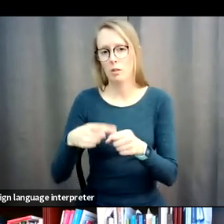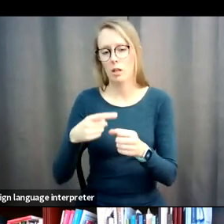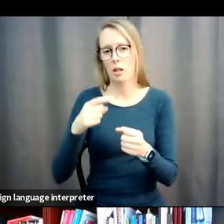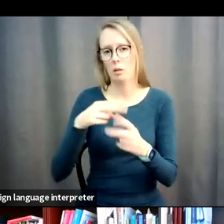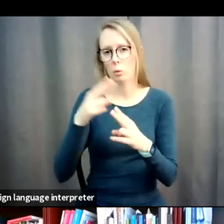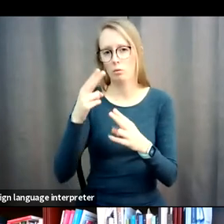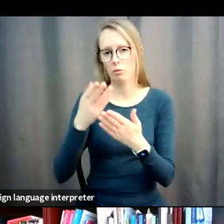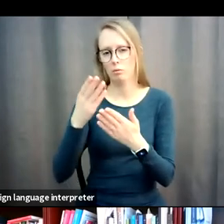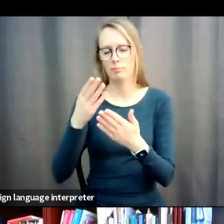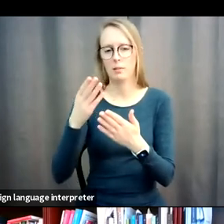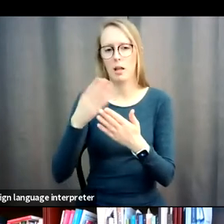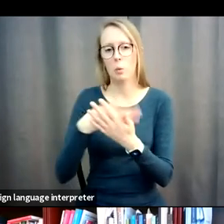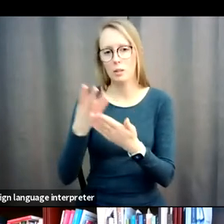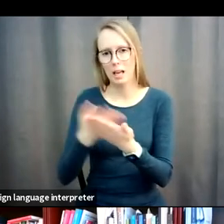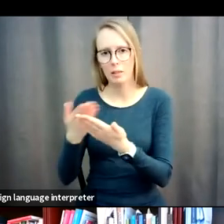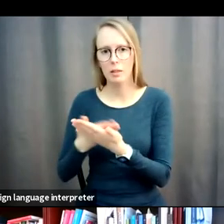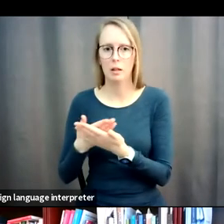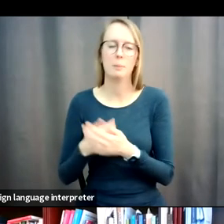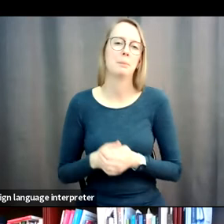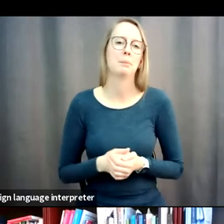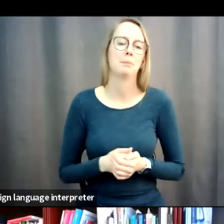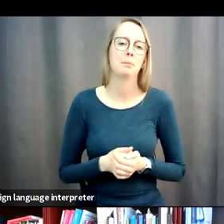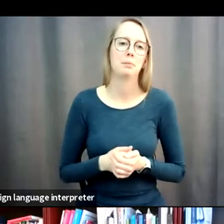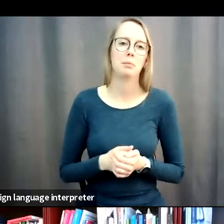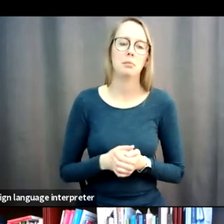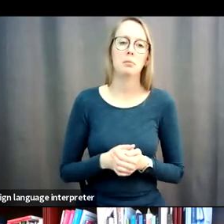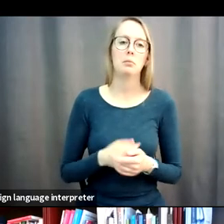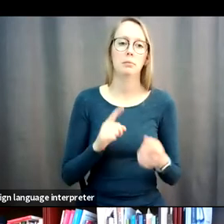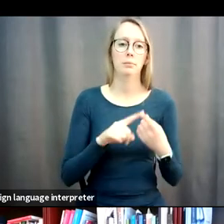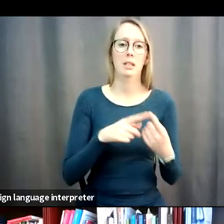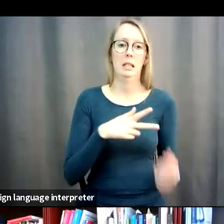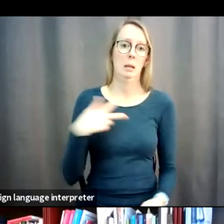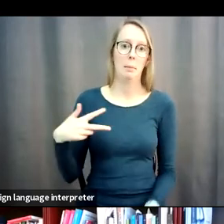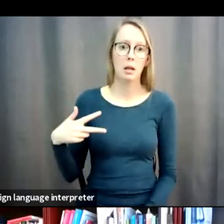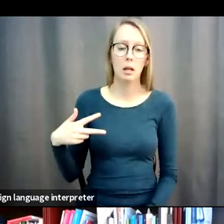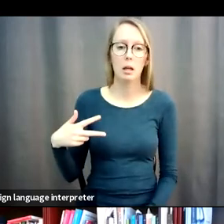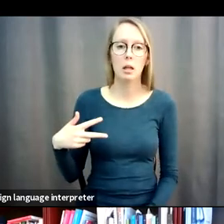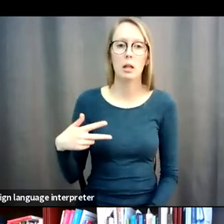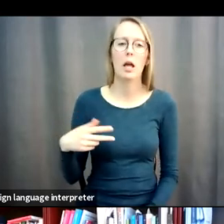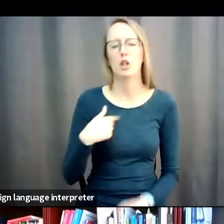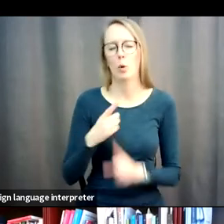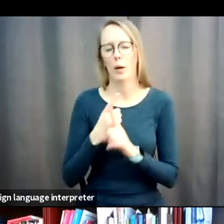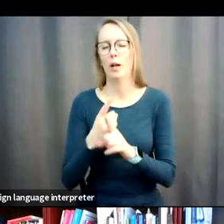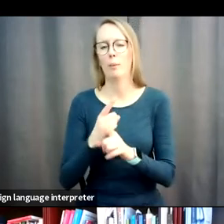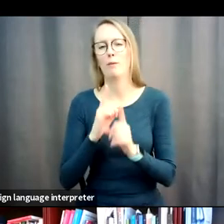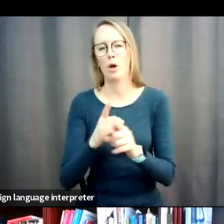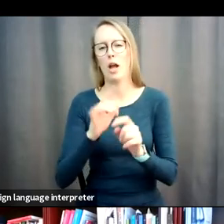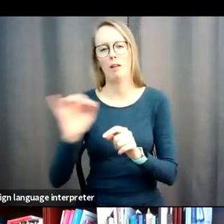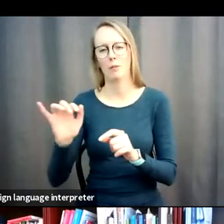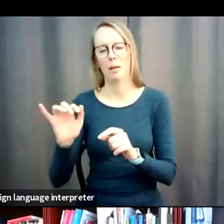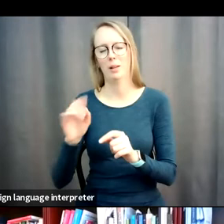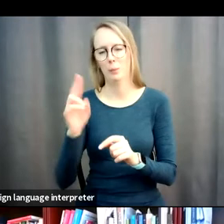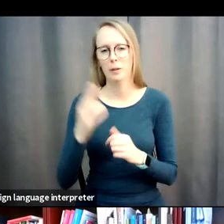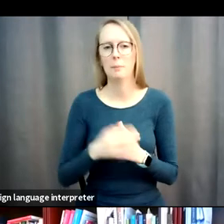last time they were before those two committees. To Denmark, I do it mostly alphabetically.